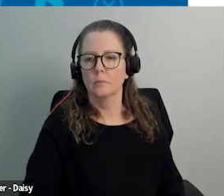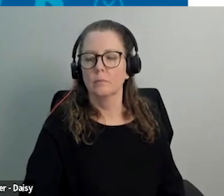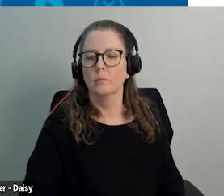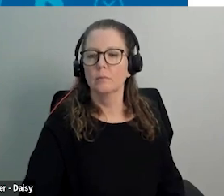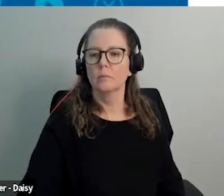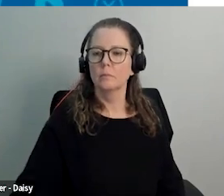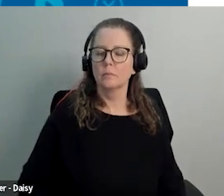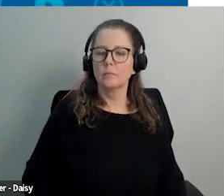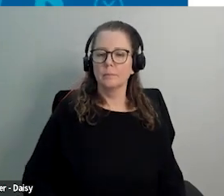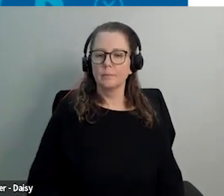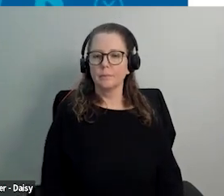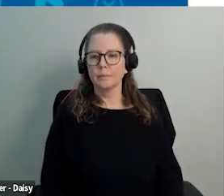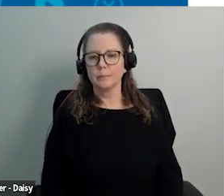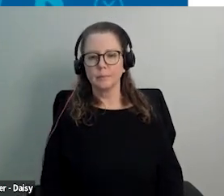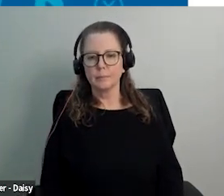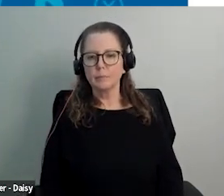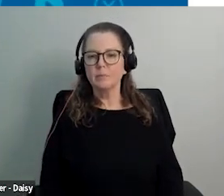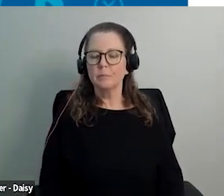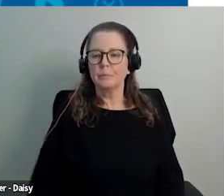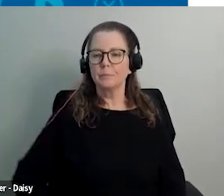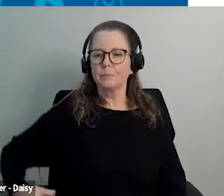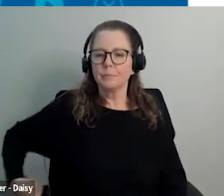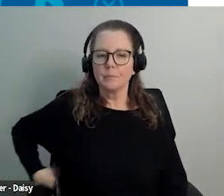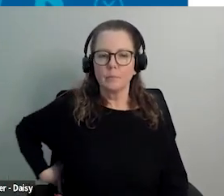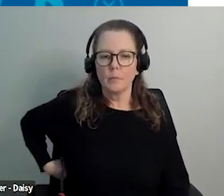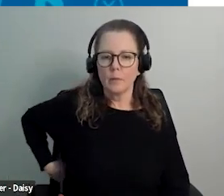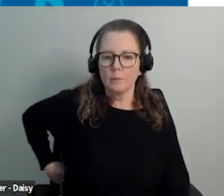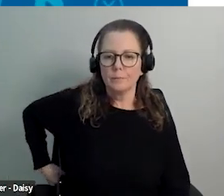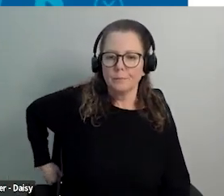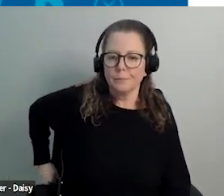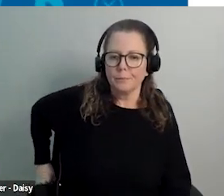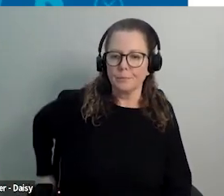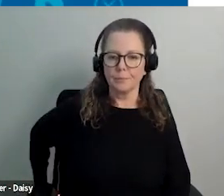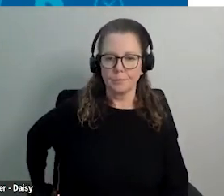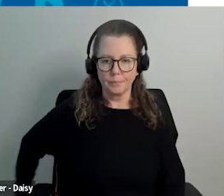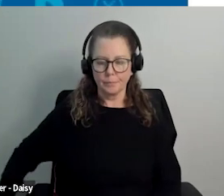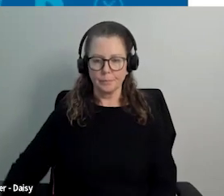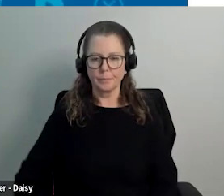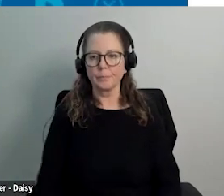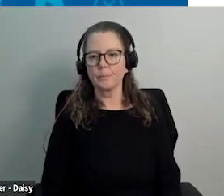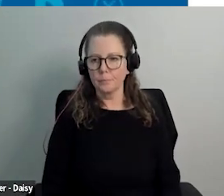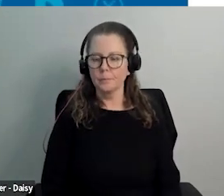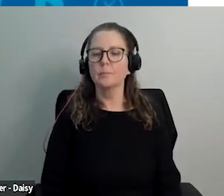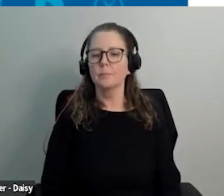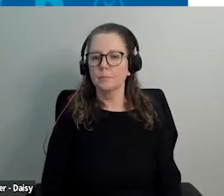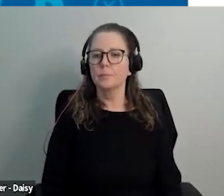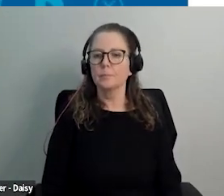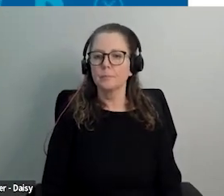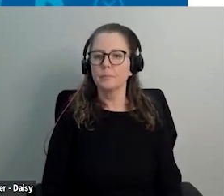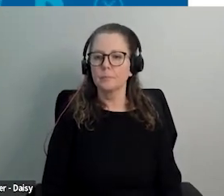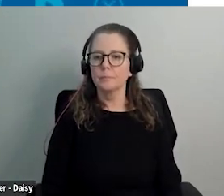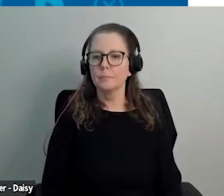is decorative, it's okay to mark it as decorative as long as there's no meaningful content that's being illustrated there.